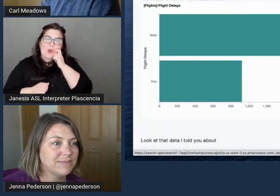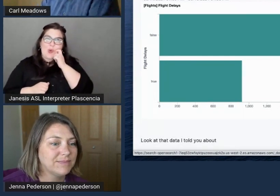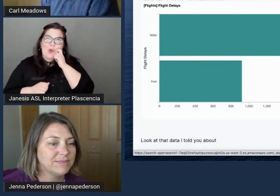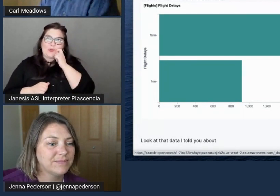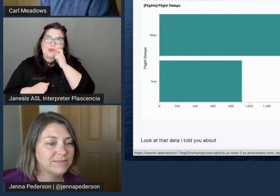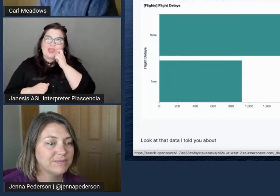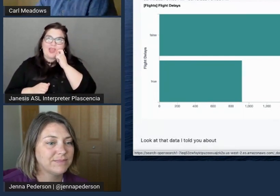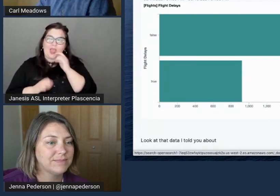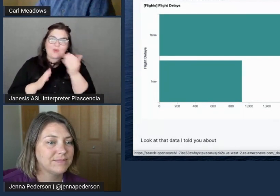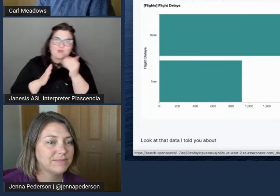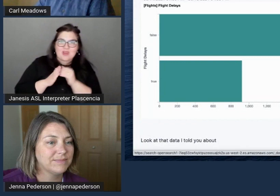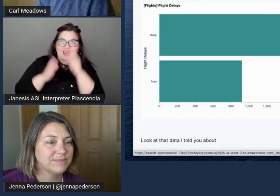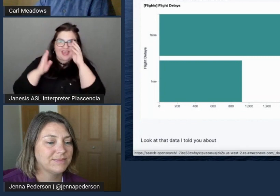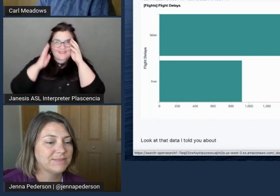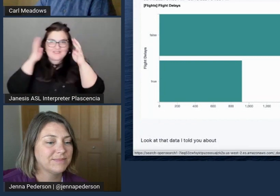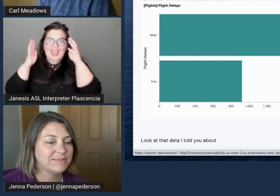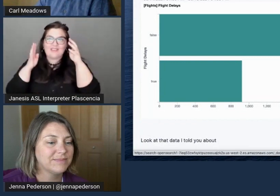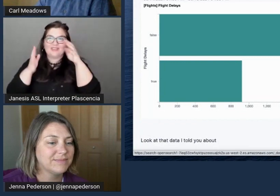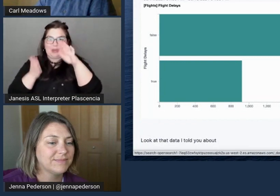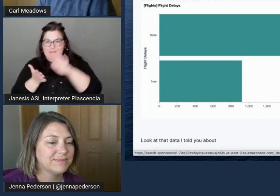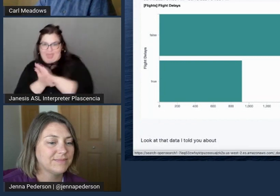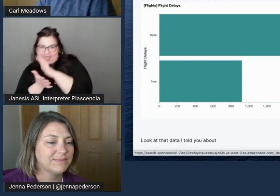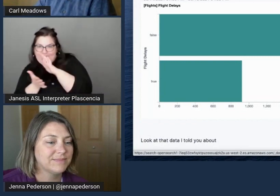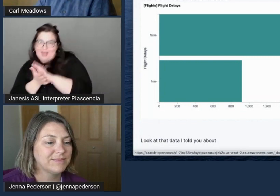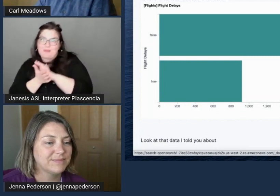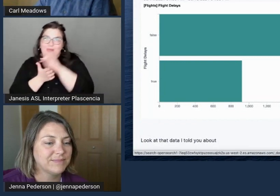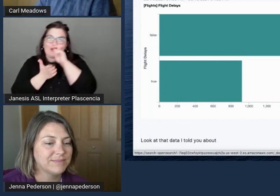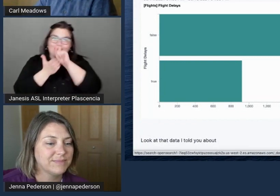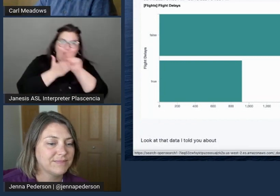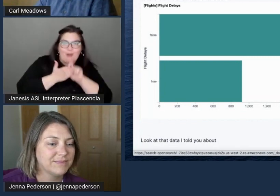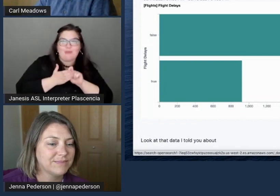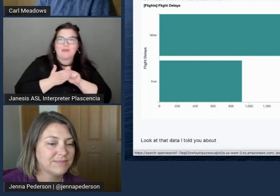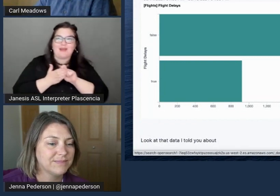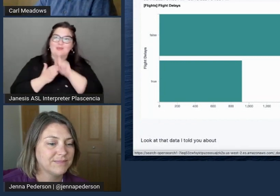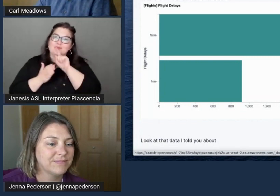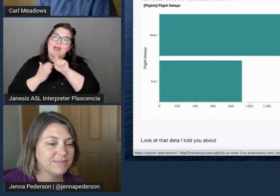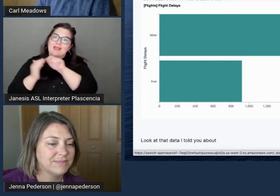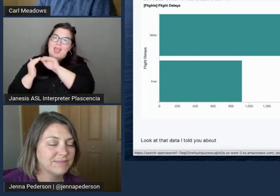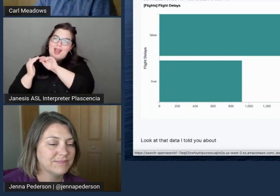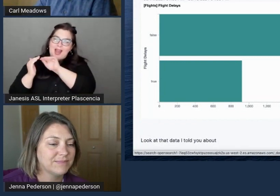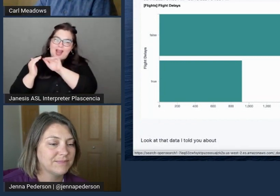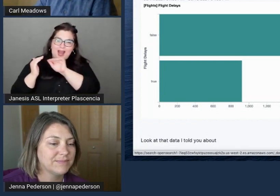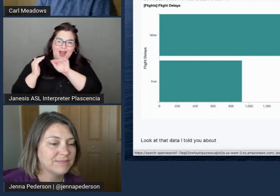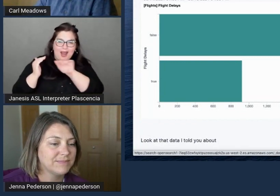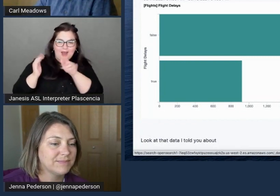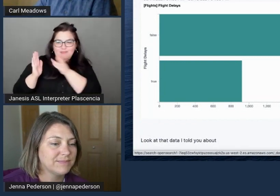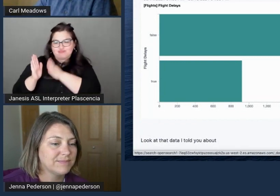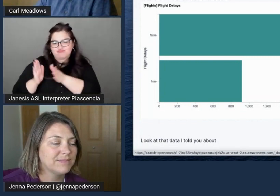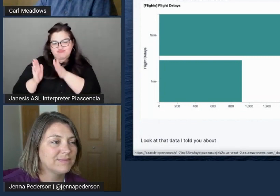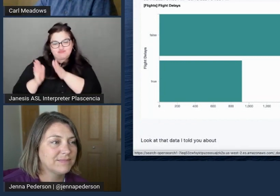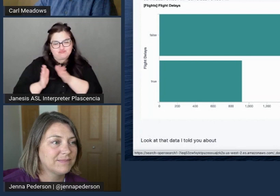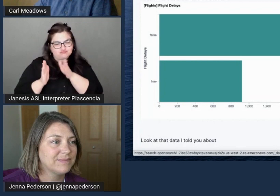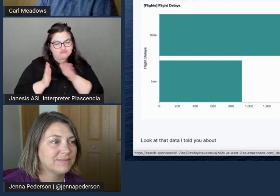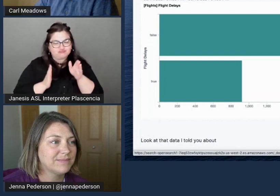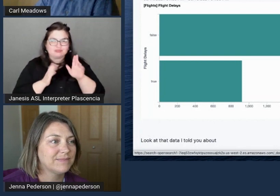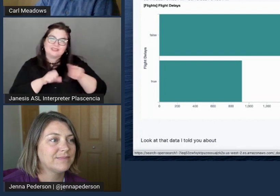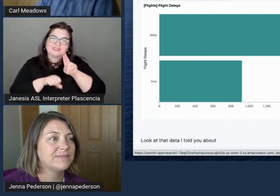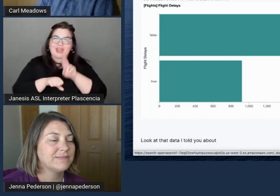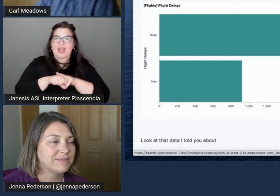paper and notebooks and a linear flow in order to make that natural and